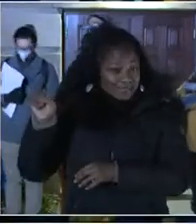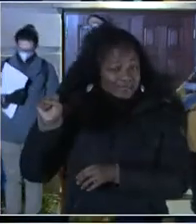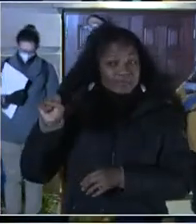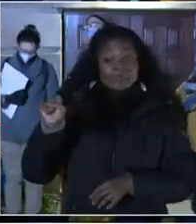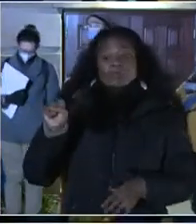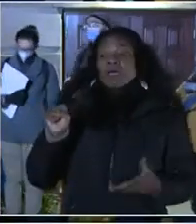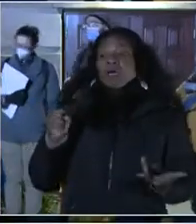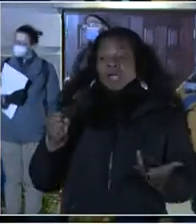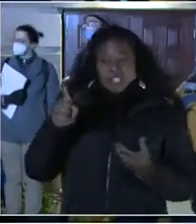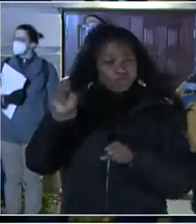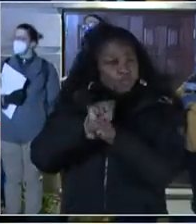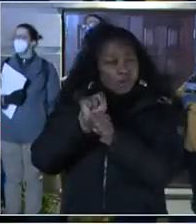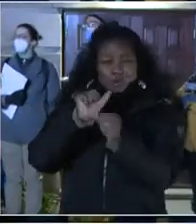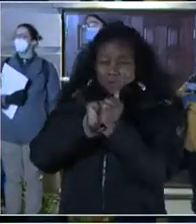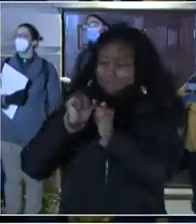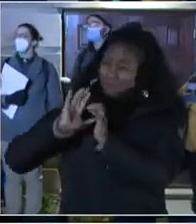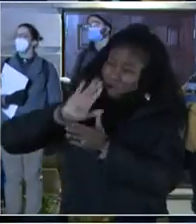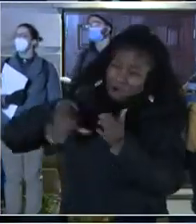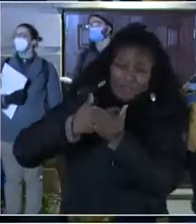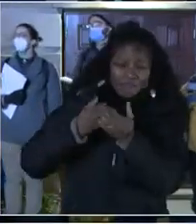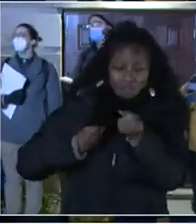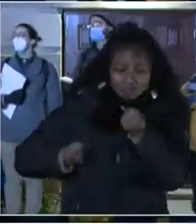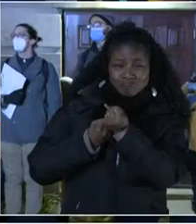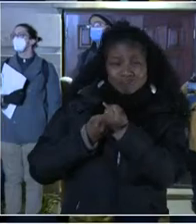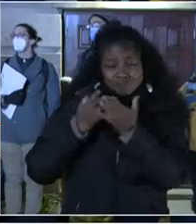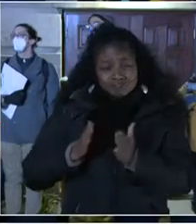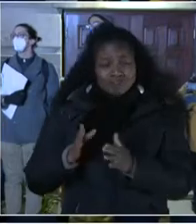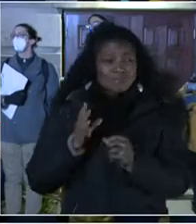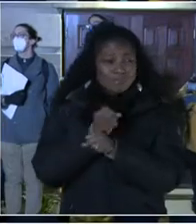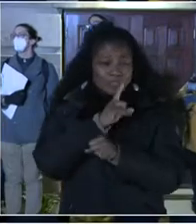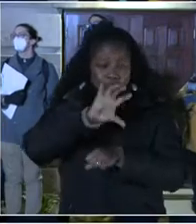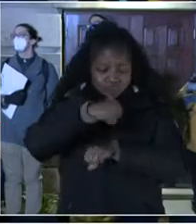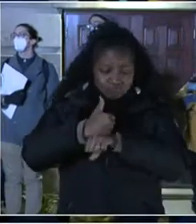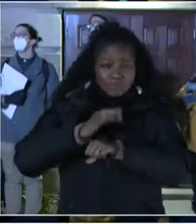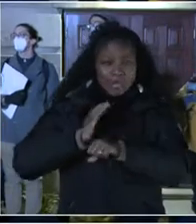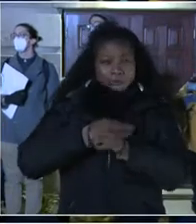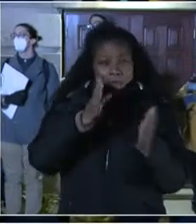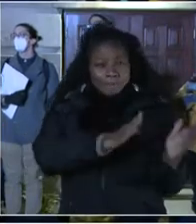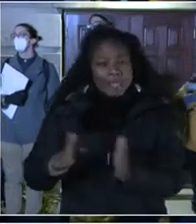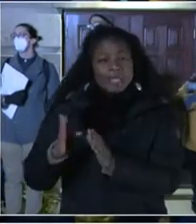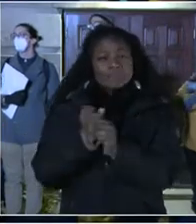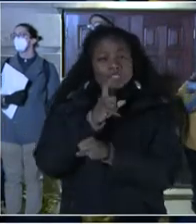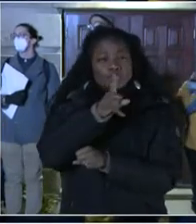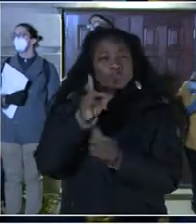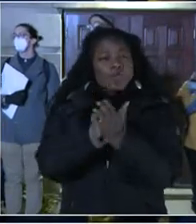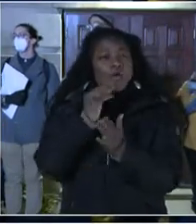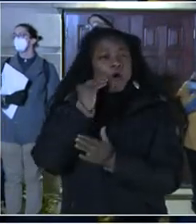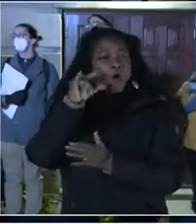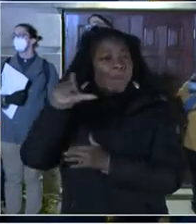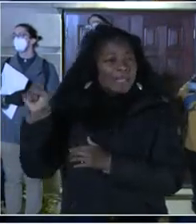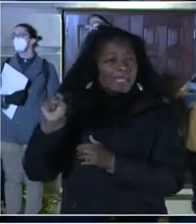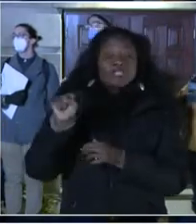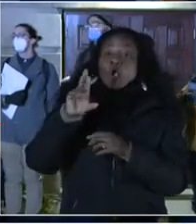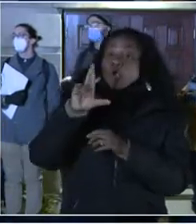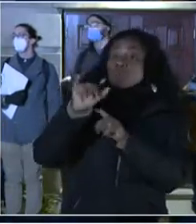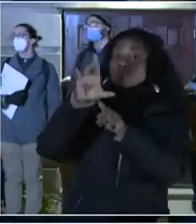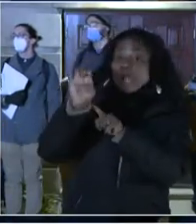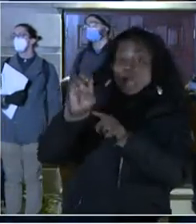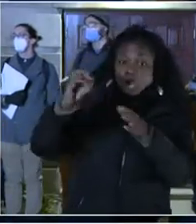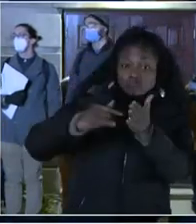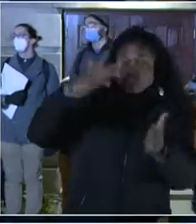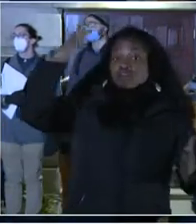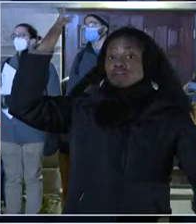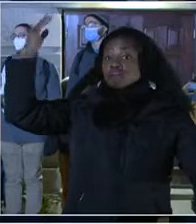for working with all of our stakeholders to implement our plan to make homelessness rare, brief, and non-recurring